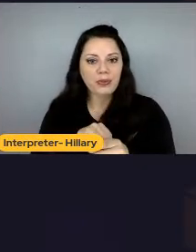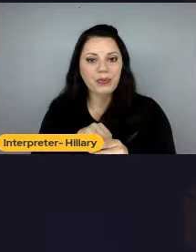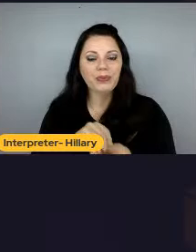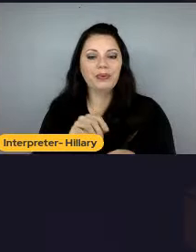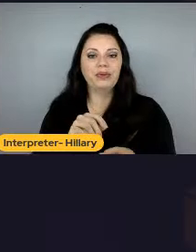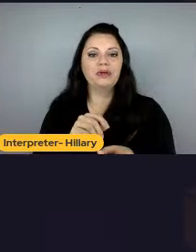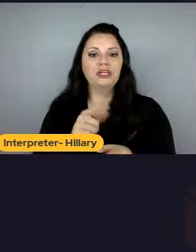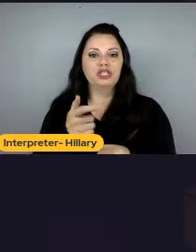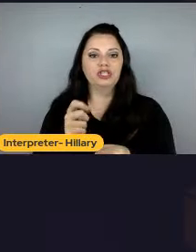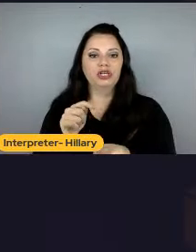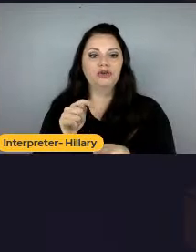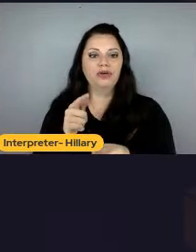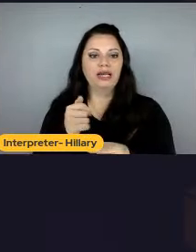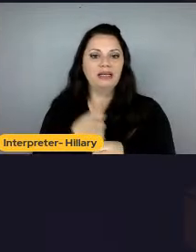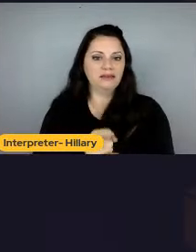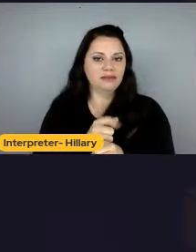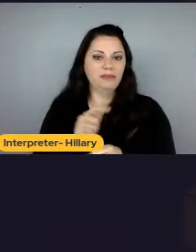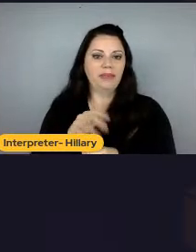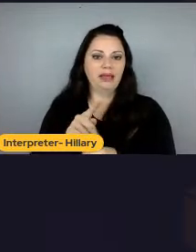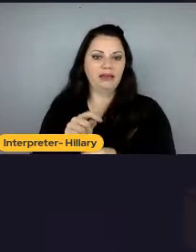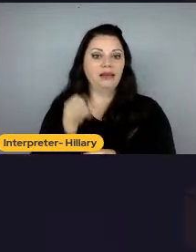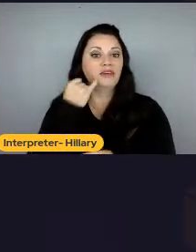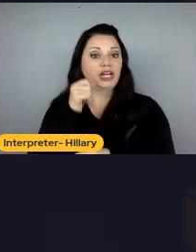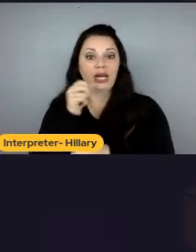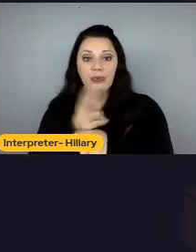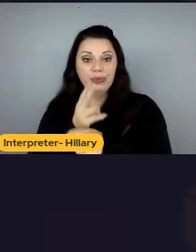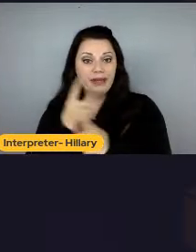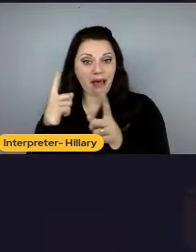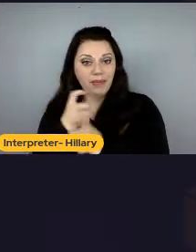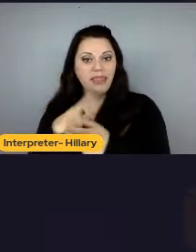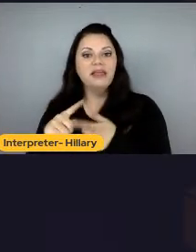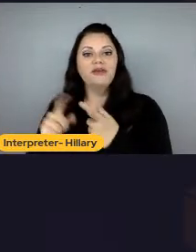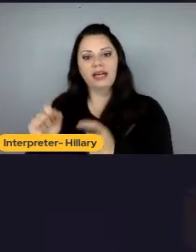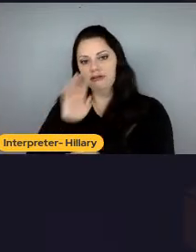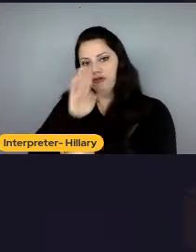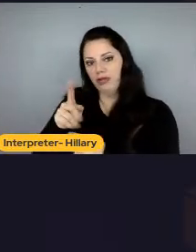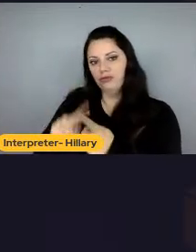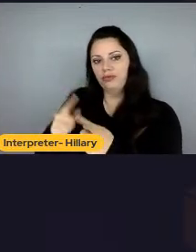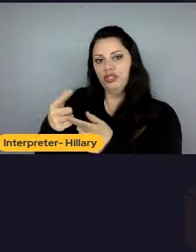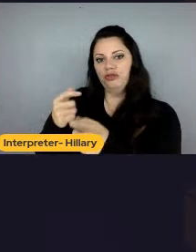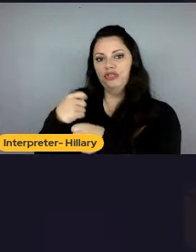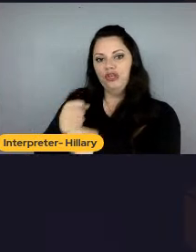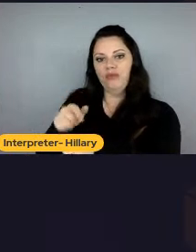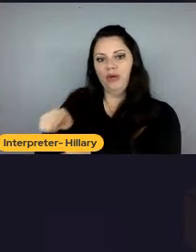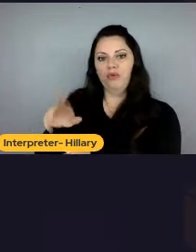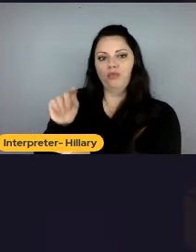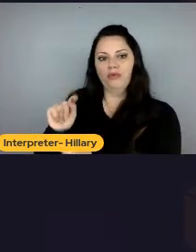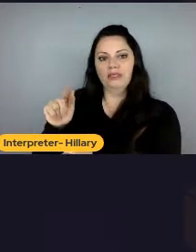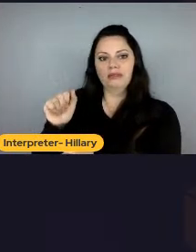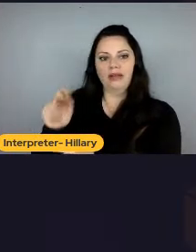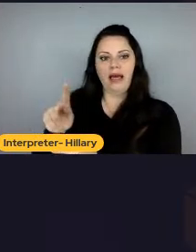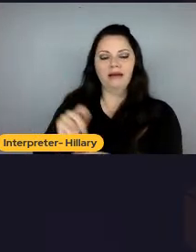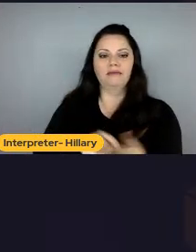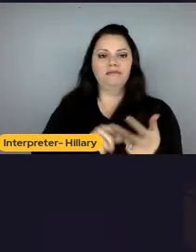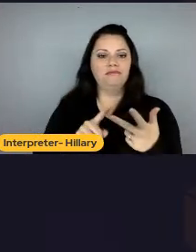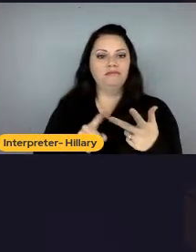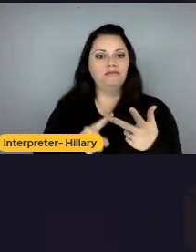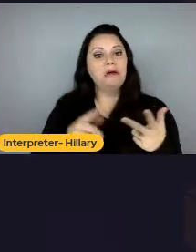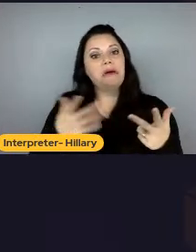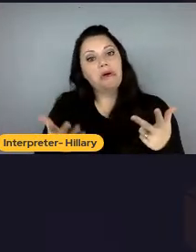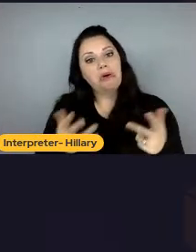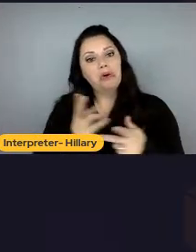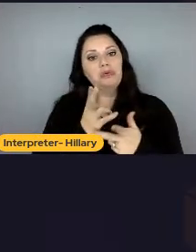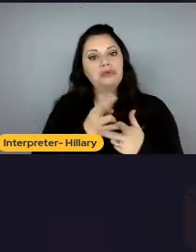template. If you're not using complex categories, you can go straight to the generated root stack. Else, use the categories nested stack